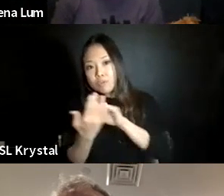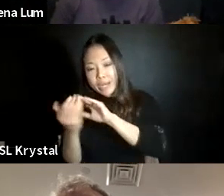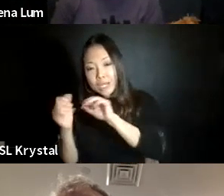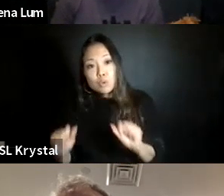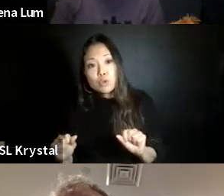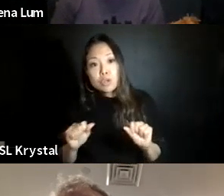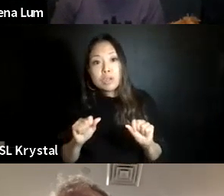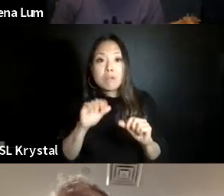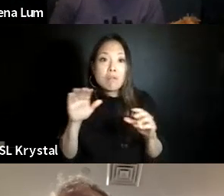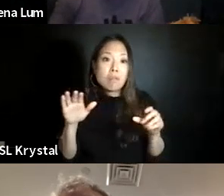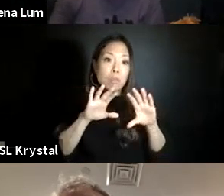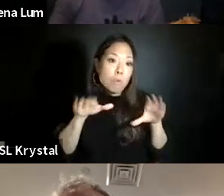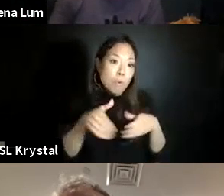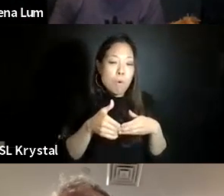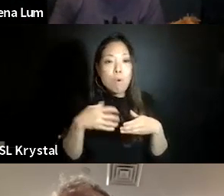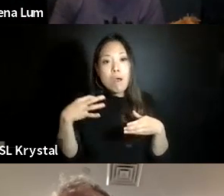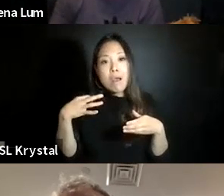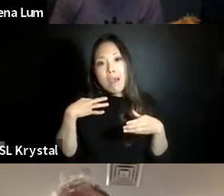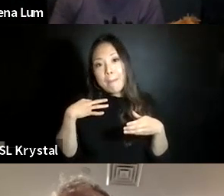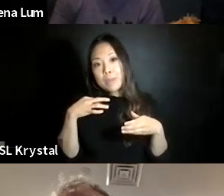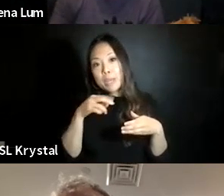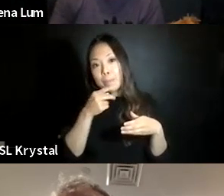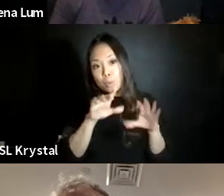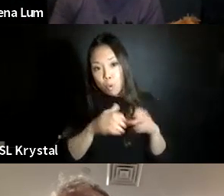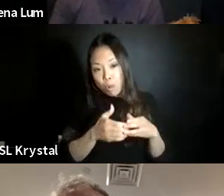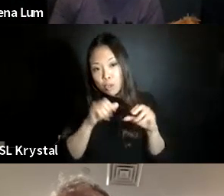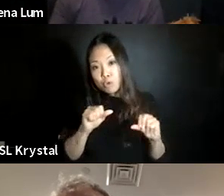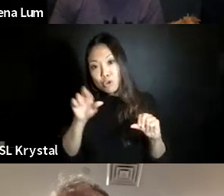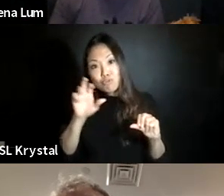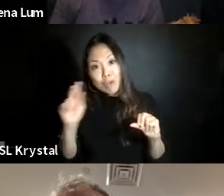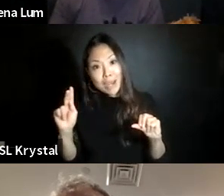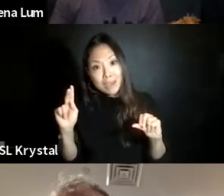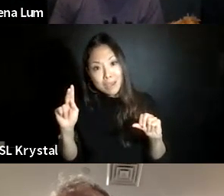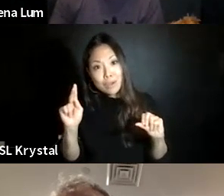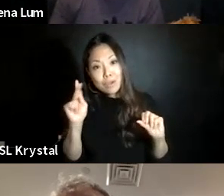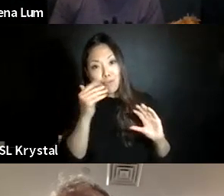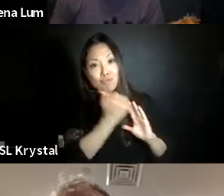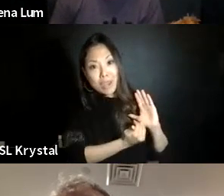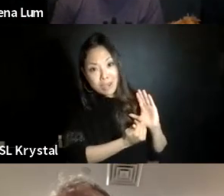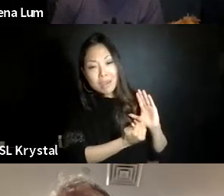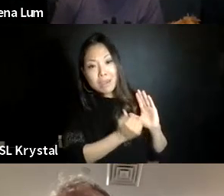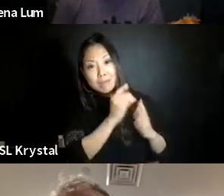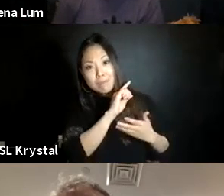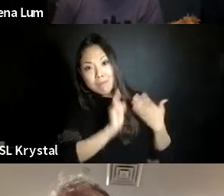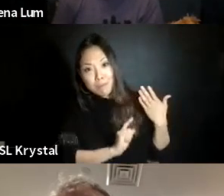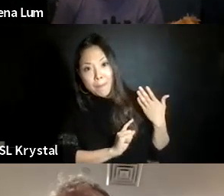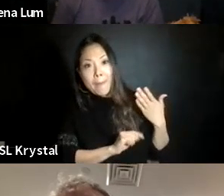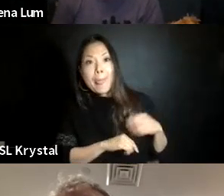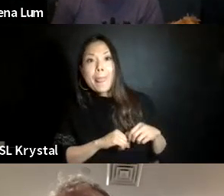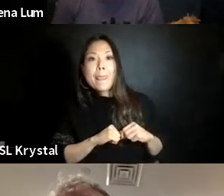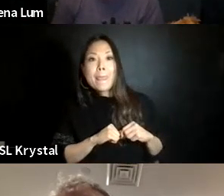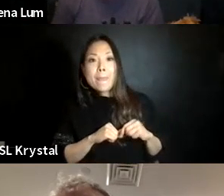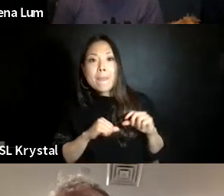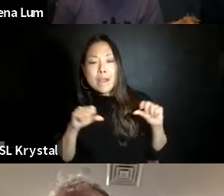had criteria that allowed you to rank, and you could go and fill the economic set aside